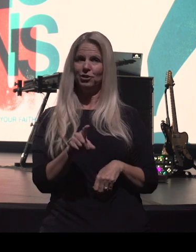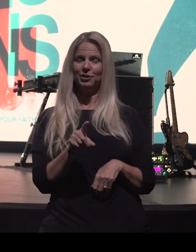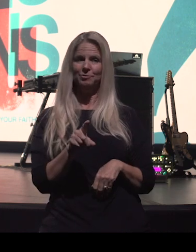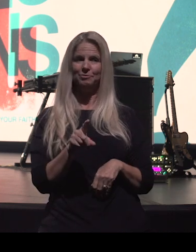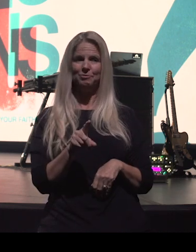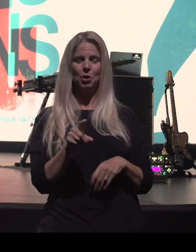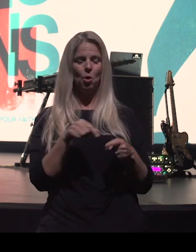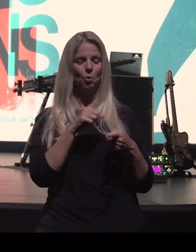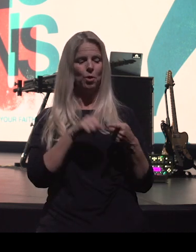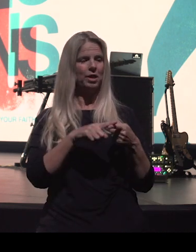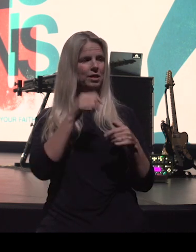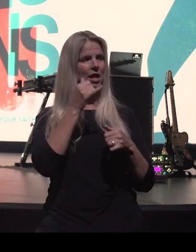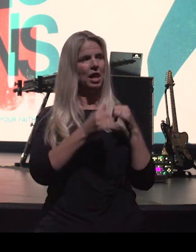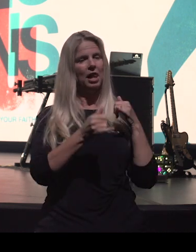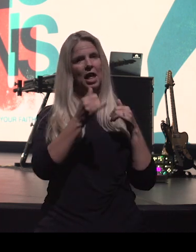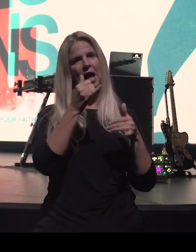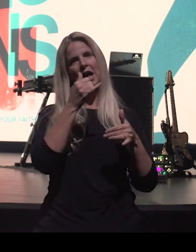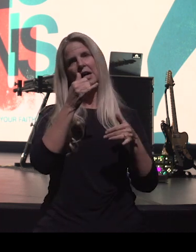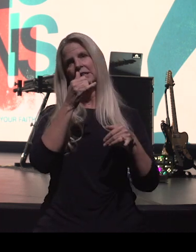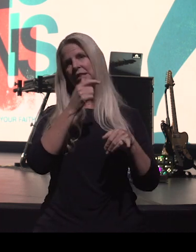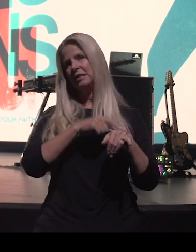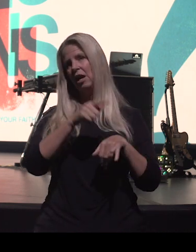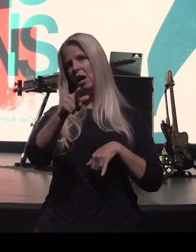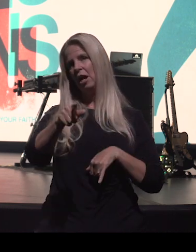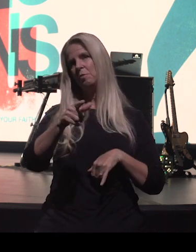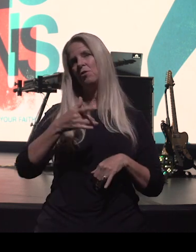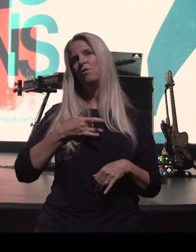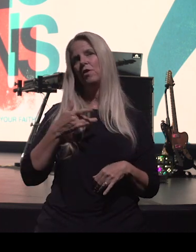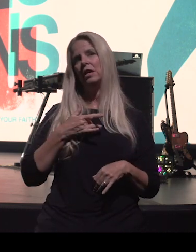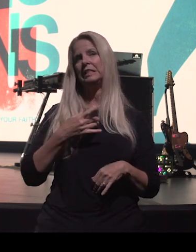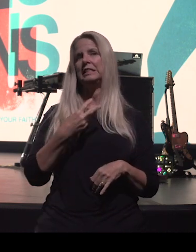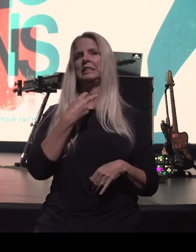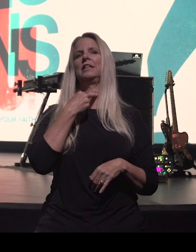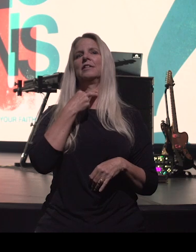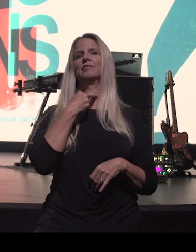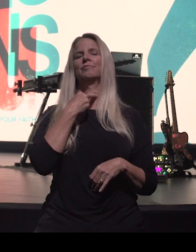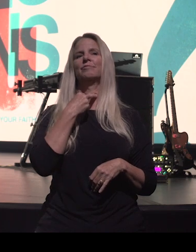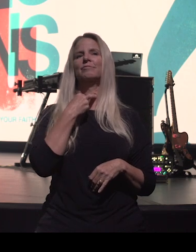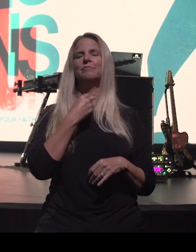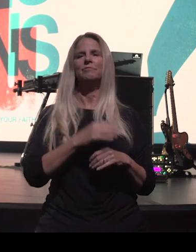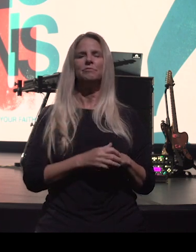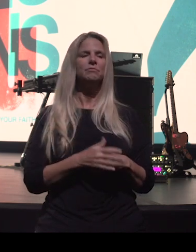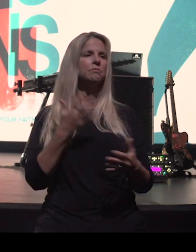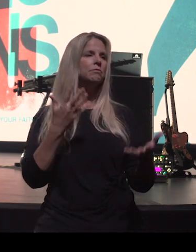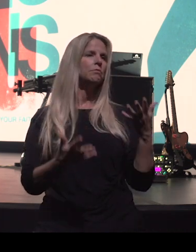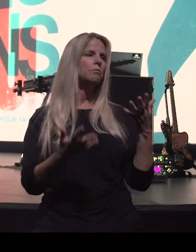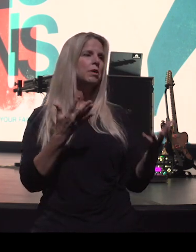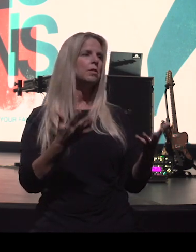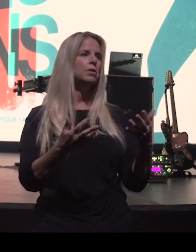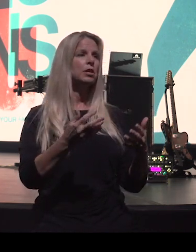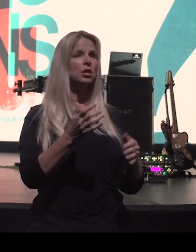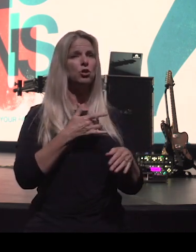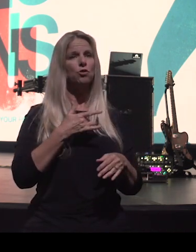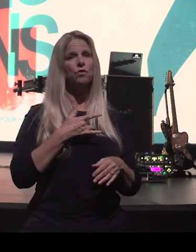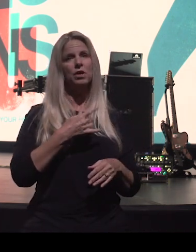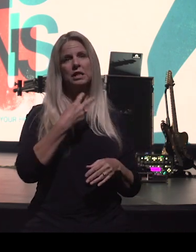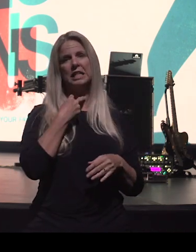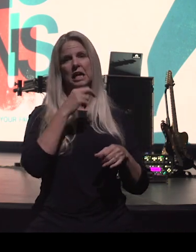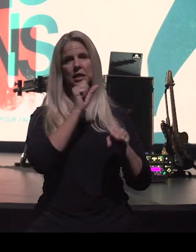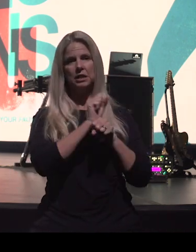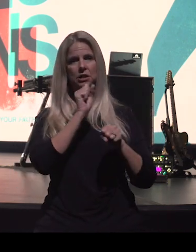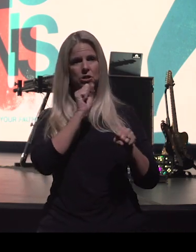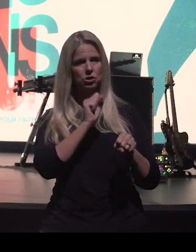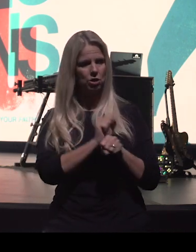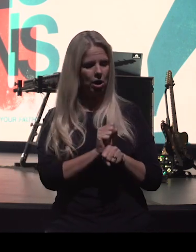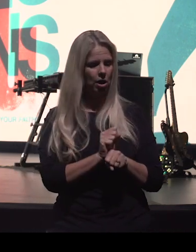When's the last time in your life that you felt stuck? You know, maybe it was you felt stuck in a job. Maybe you felt